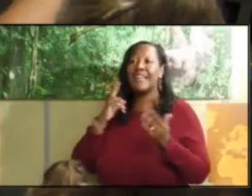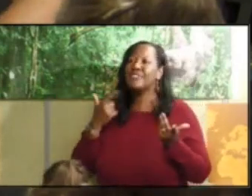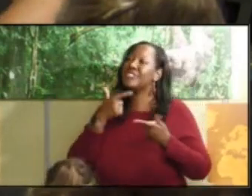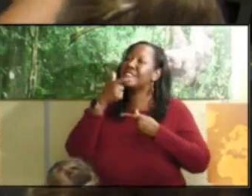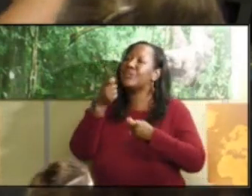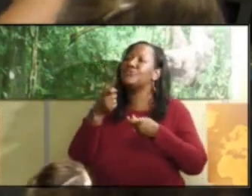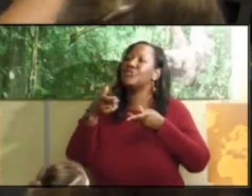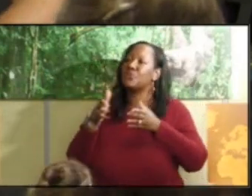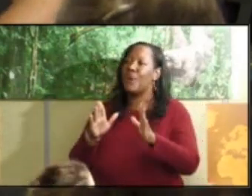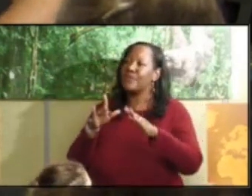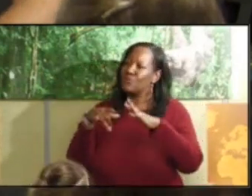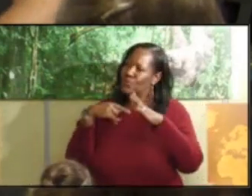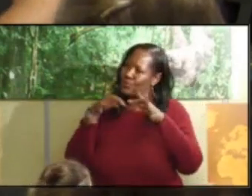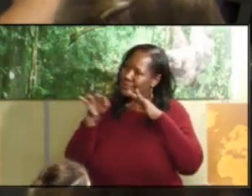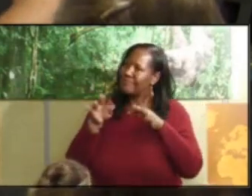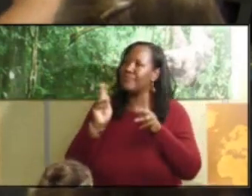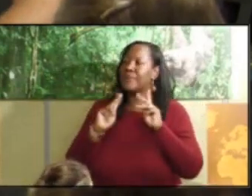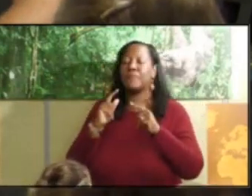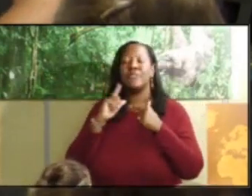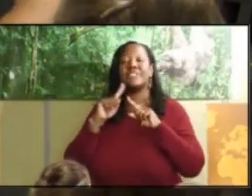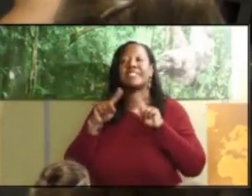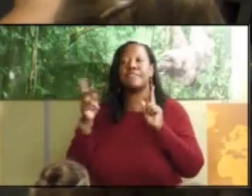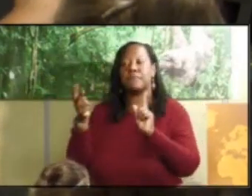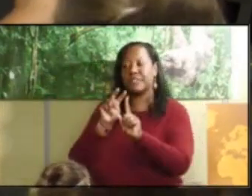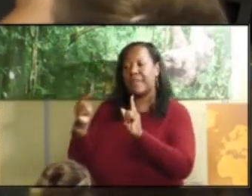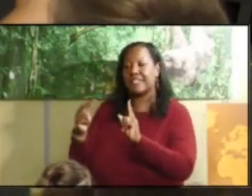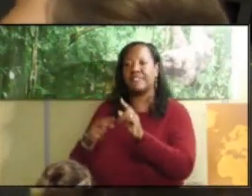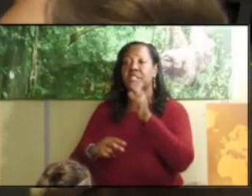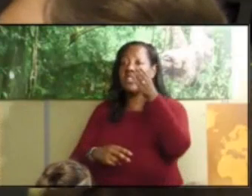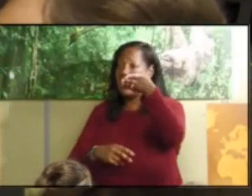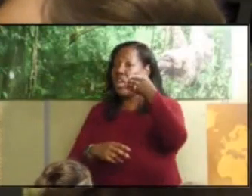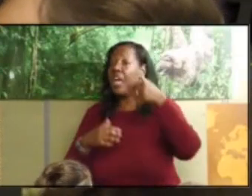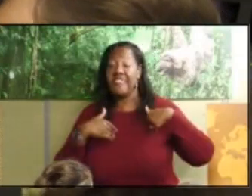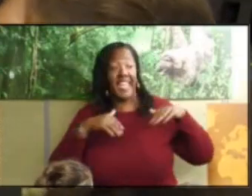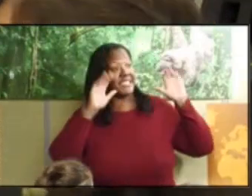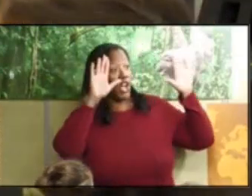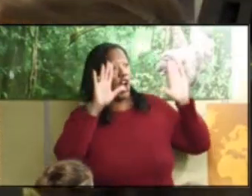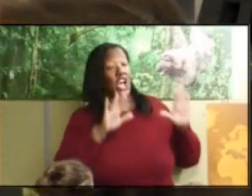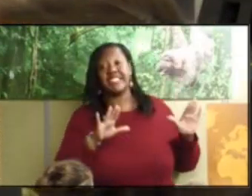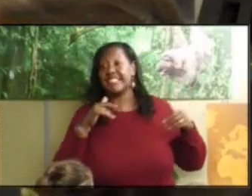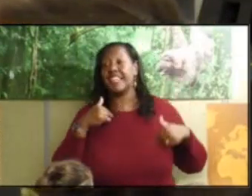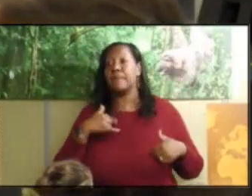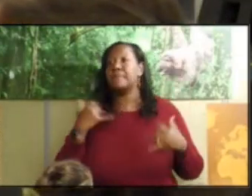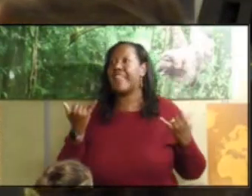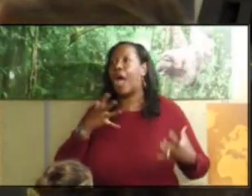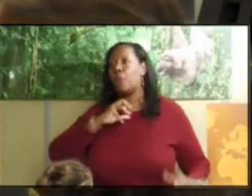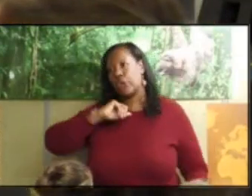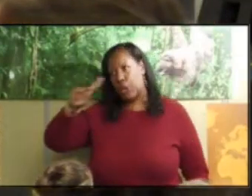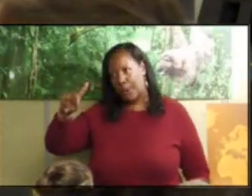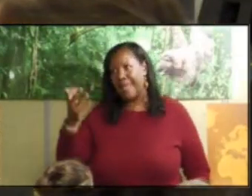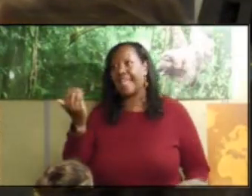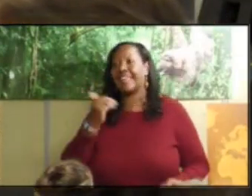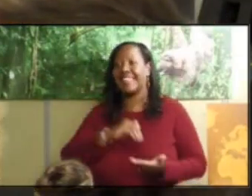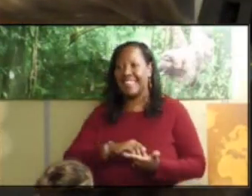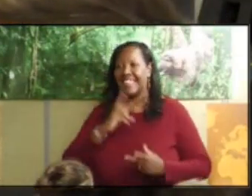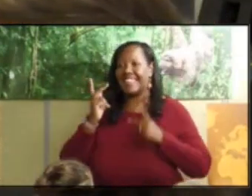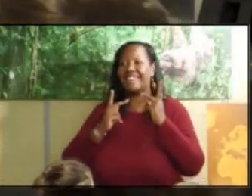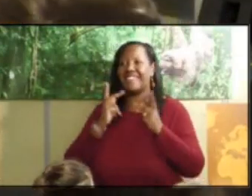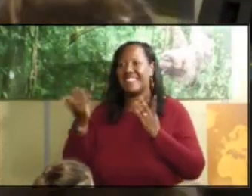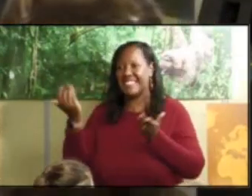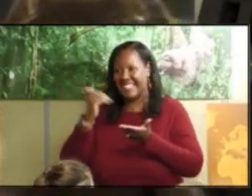there are other ways to view things. Yeah, that's an awesome exhibit. Now I just got to go back in there now and revisit that